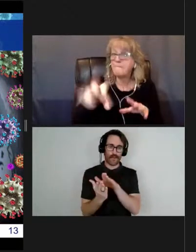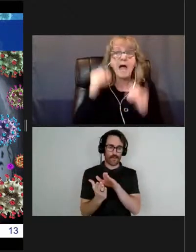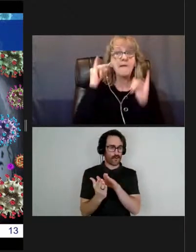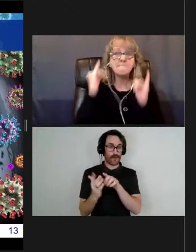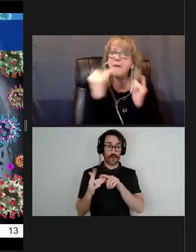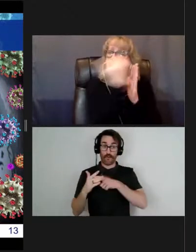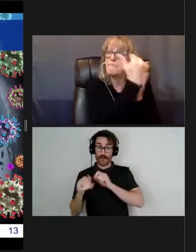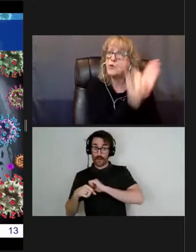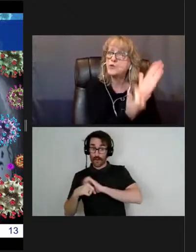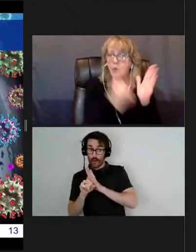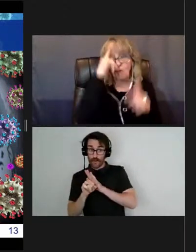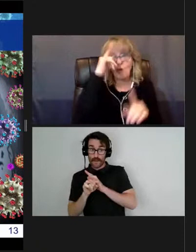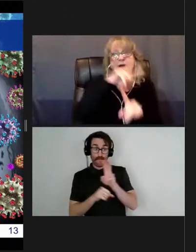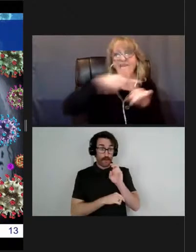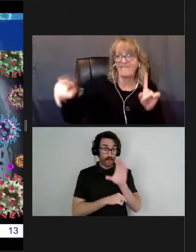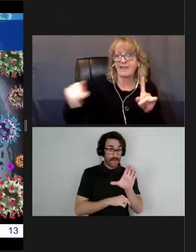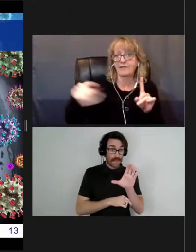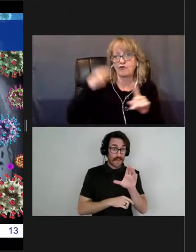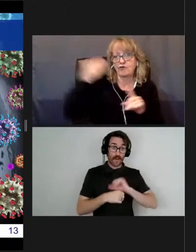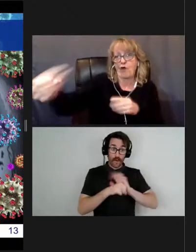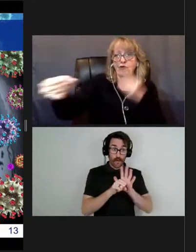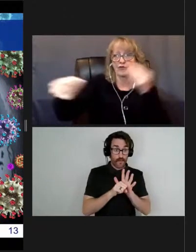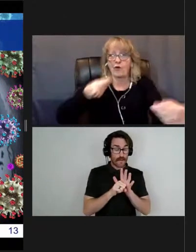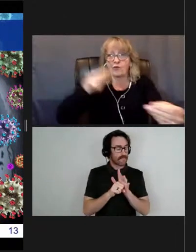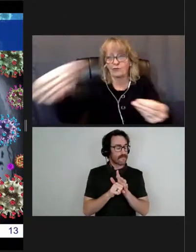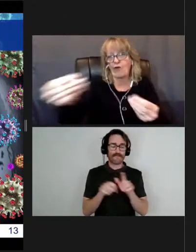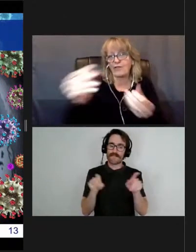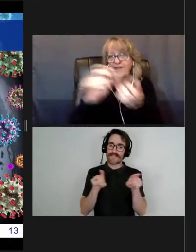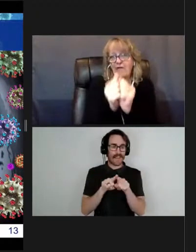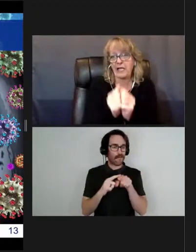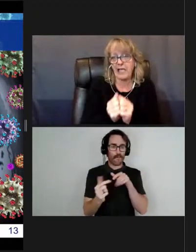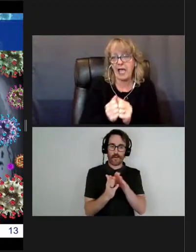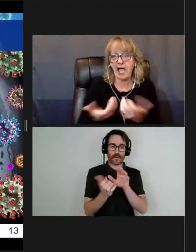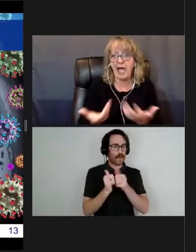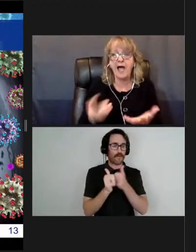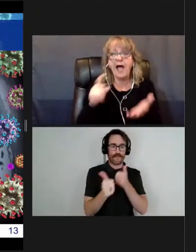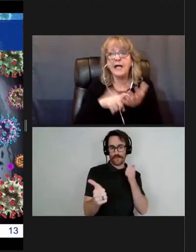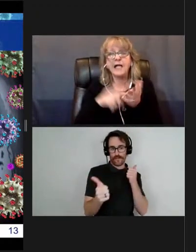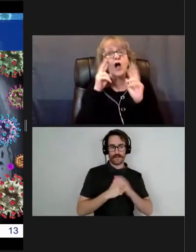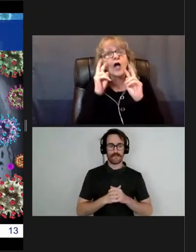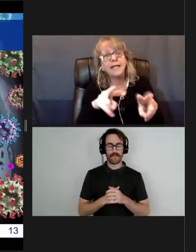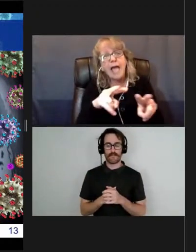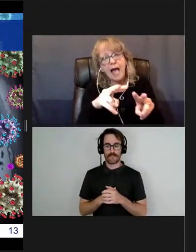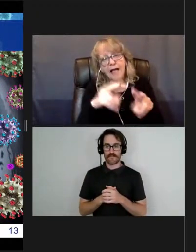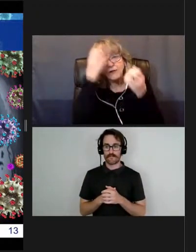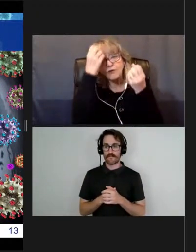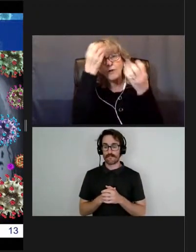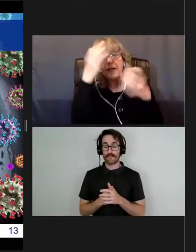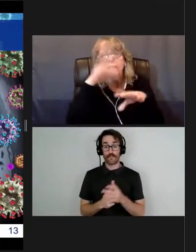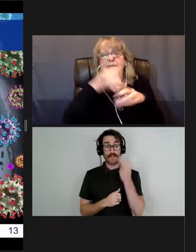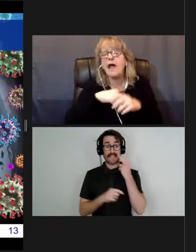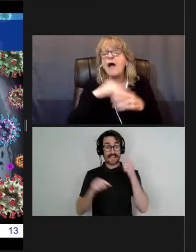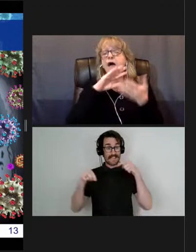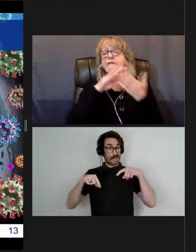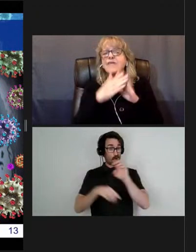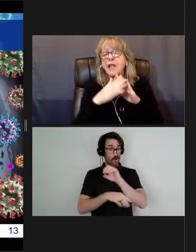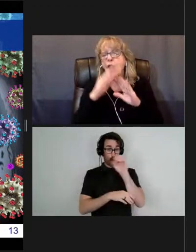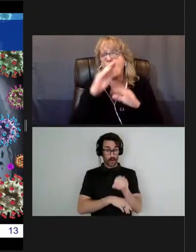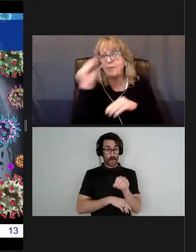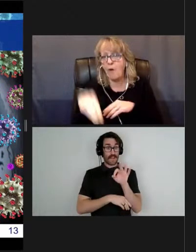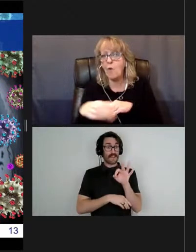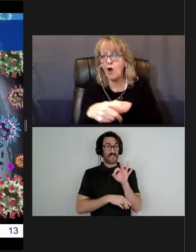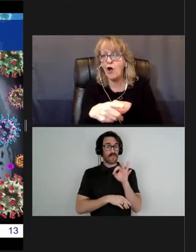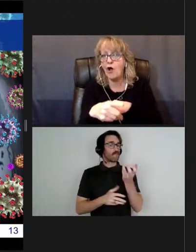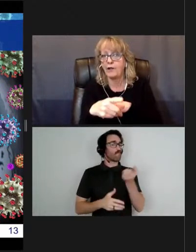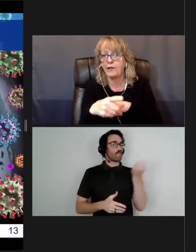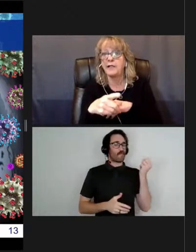mention is that certainly when we look at the data here in Ottawa, even if we take the VOCs out of the picture and